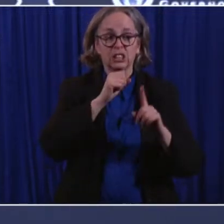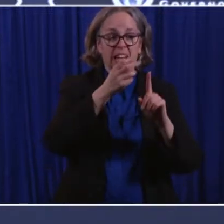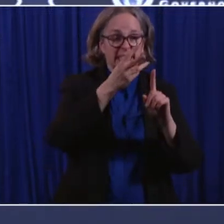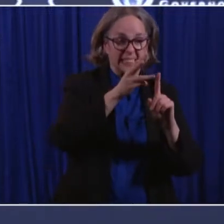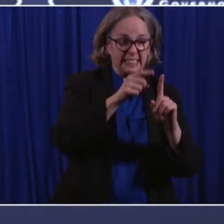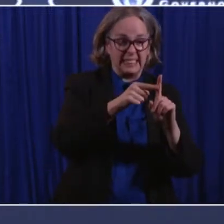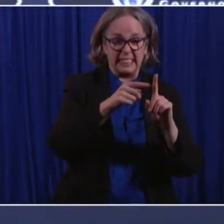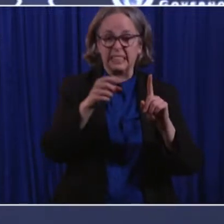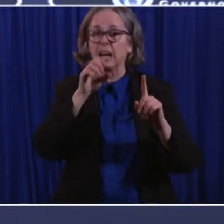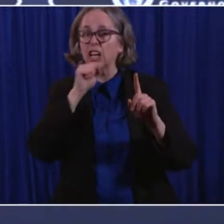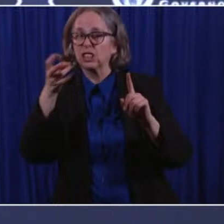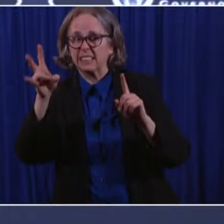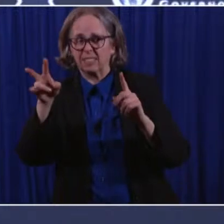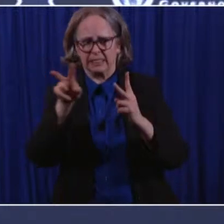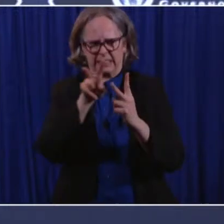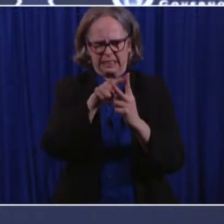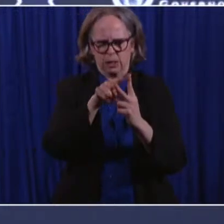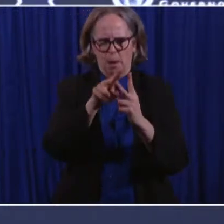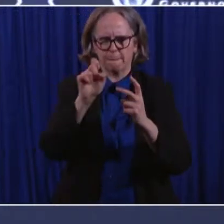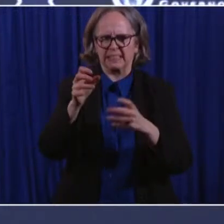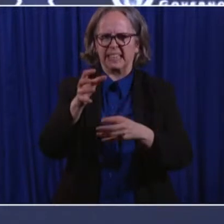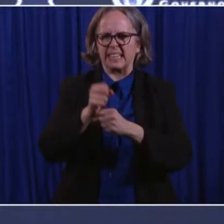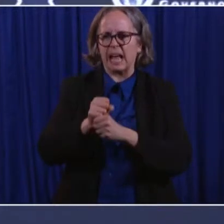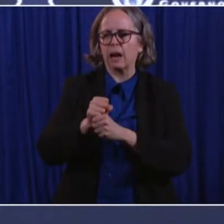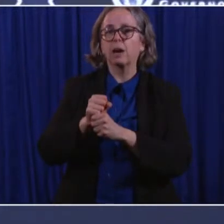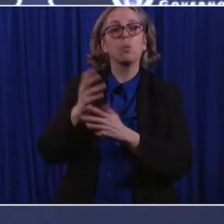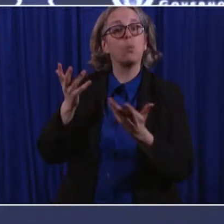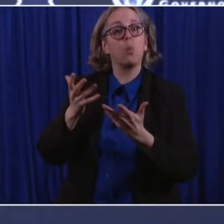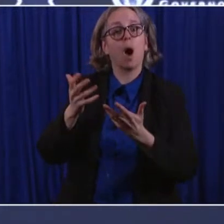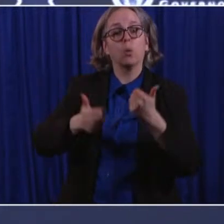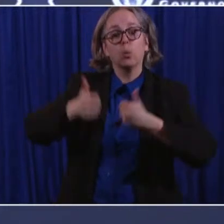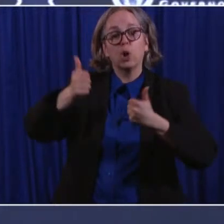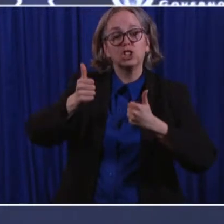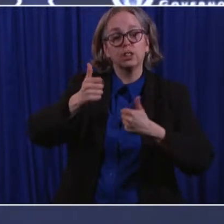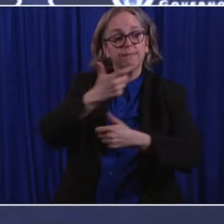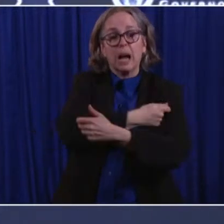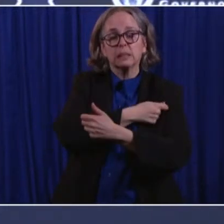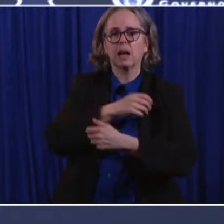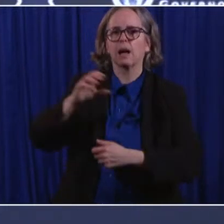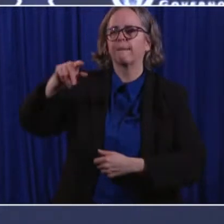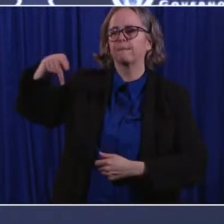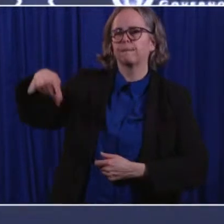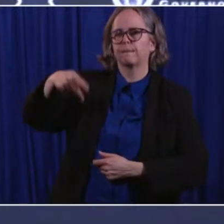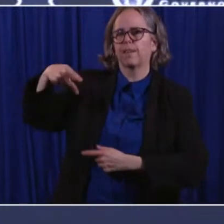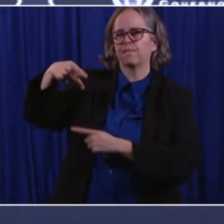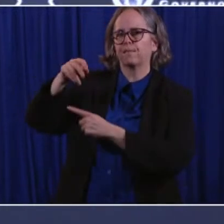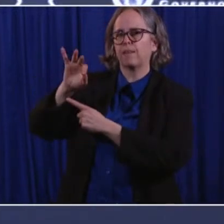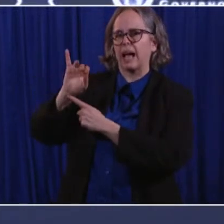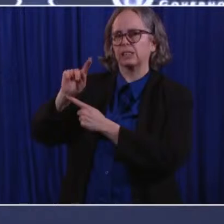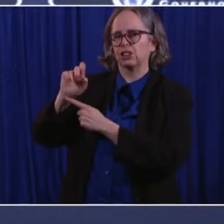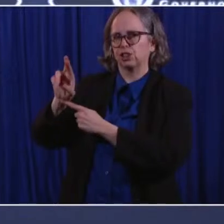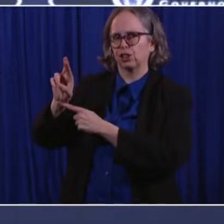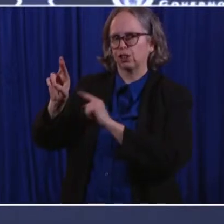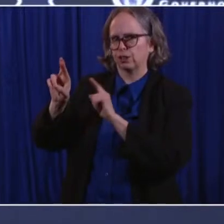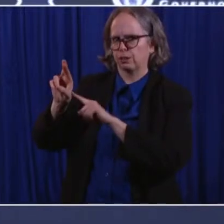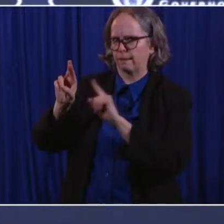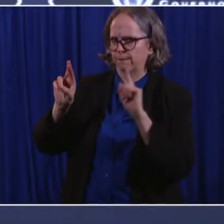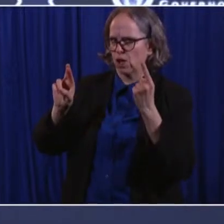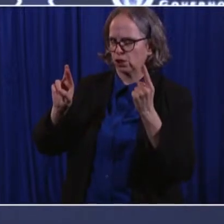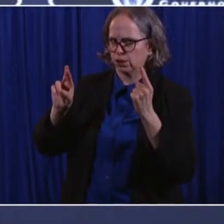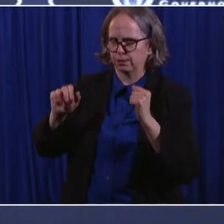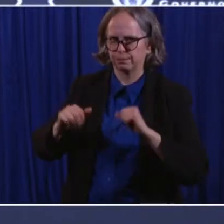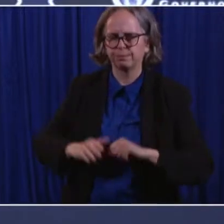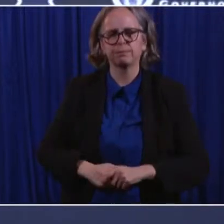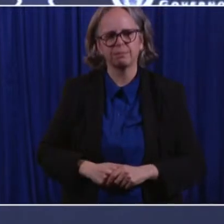only shot that has the FDA's emergency use authorization for those who are 16 and 17. So for those 16